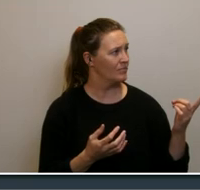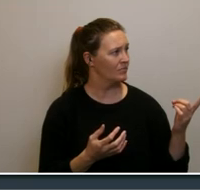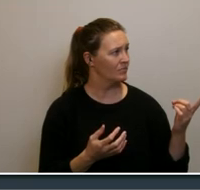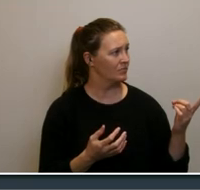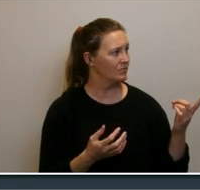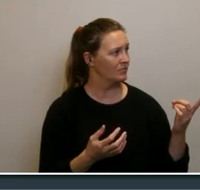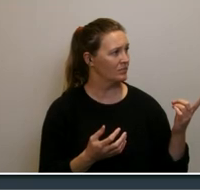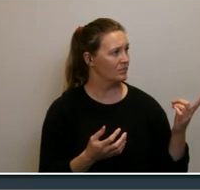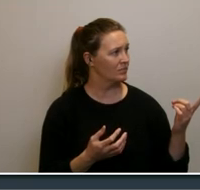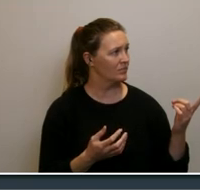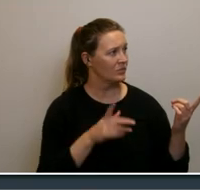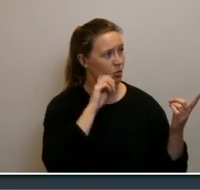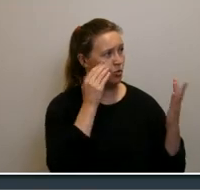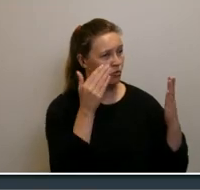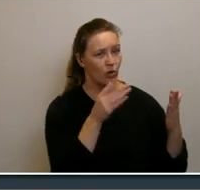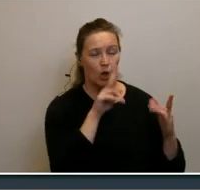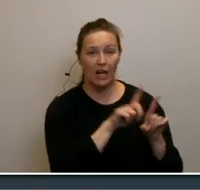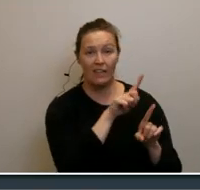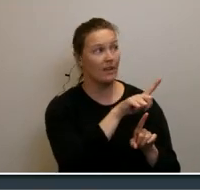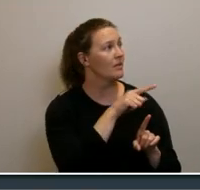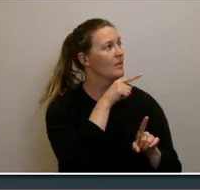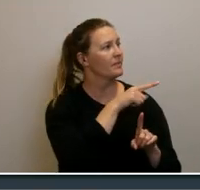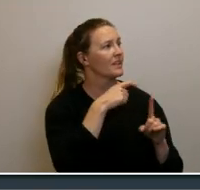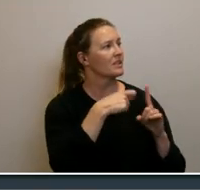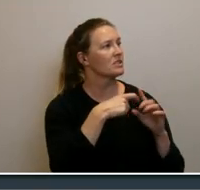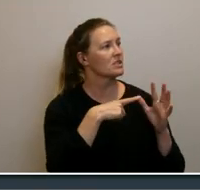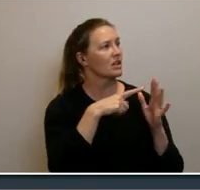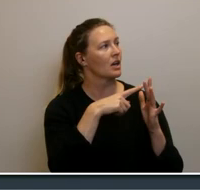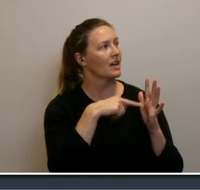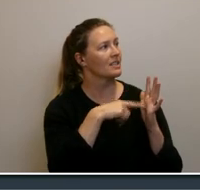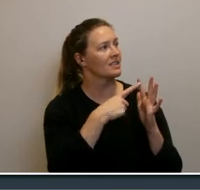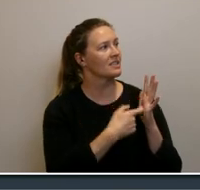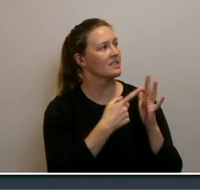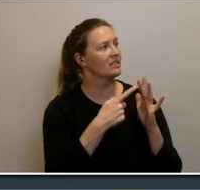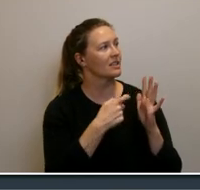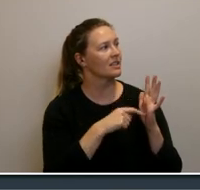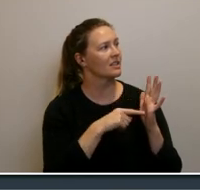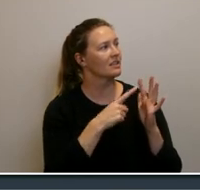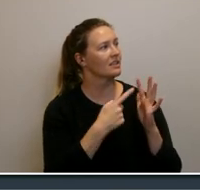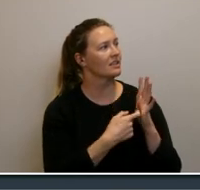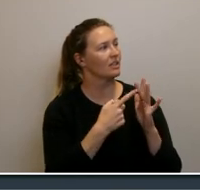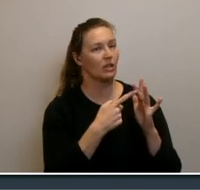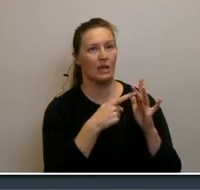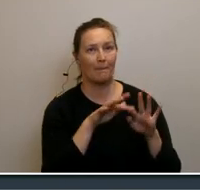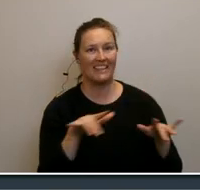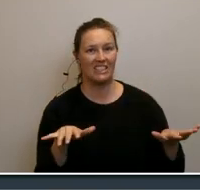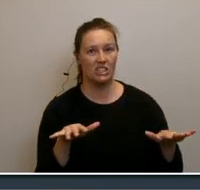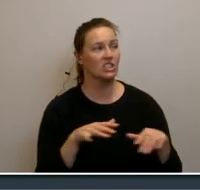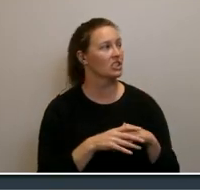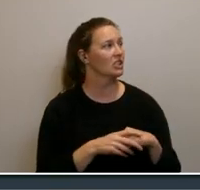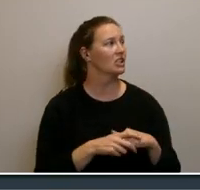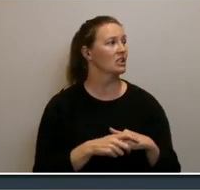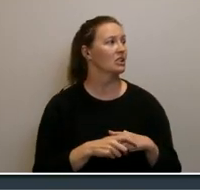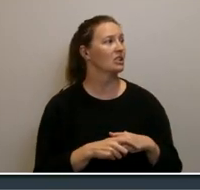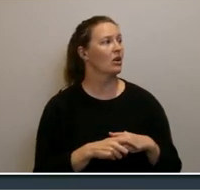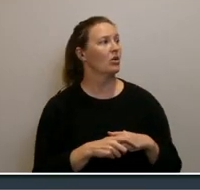will give you that sort of focus. That's Kaiteri Beach in Nelson, if any of you have been there. There's no way in the